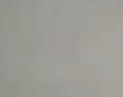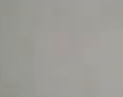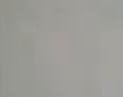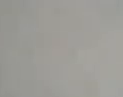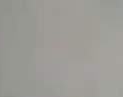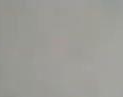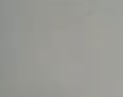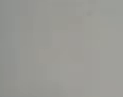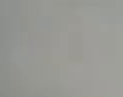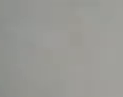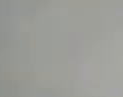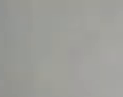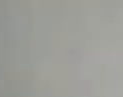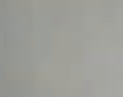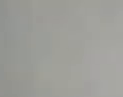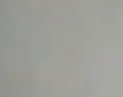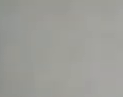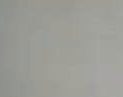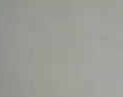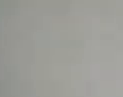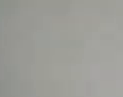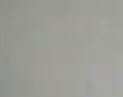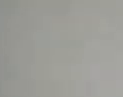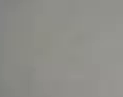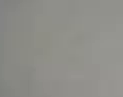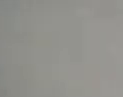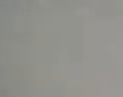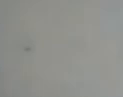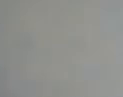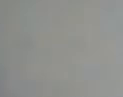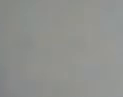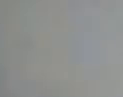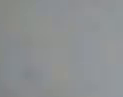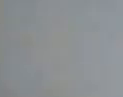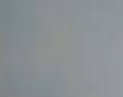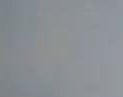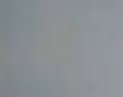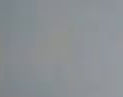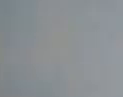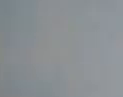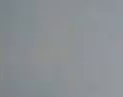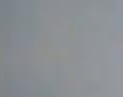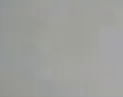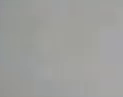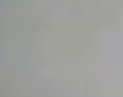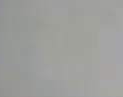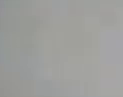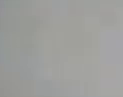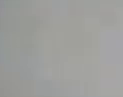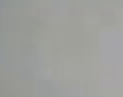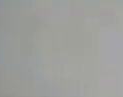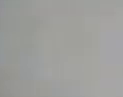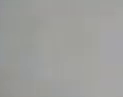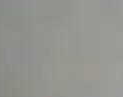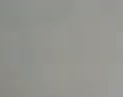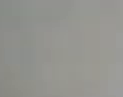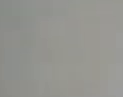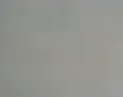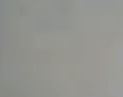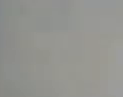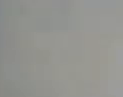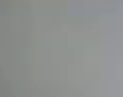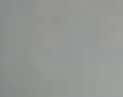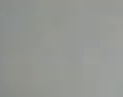share and I'll stop my video here and I'll keep my audio here and I'll switch to this